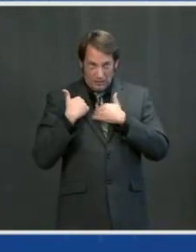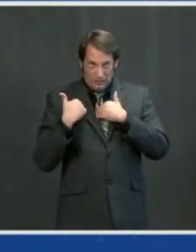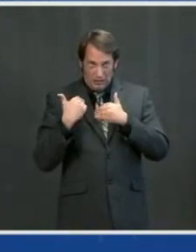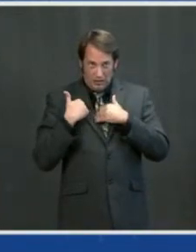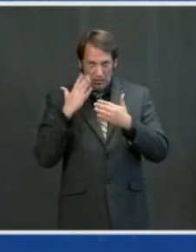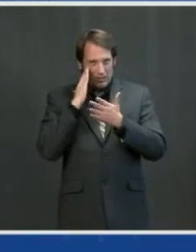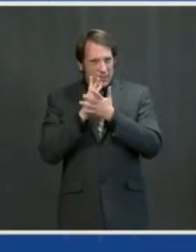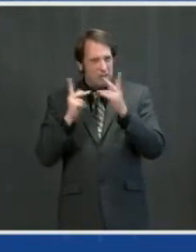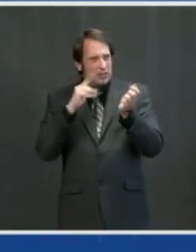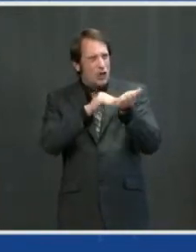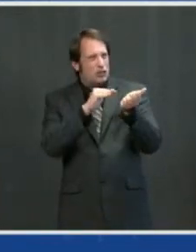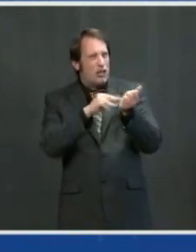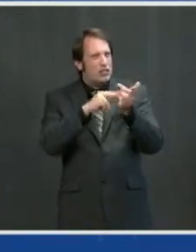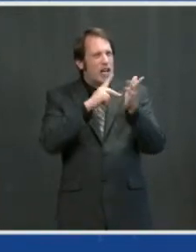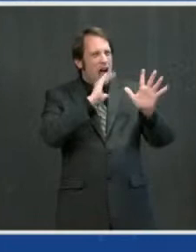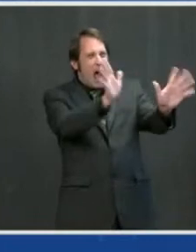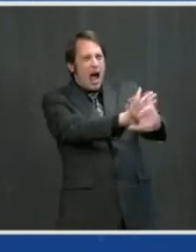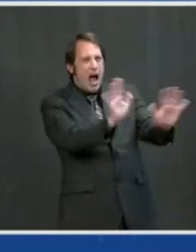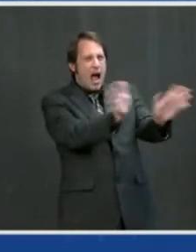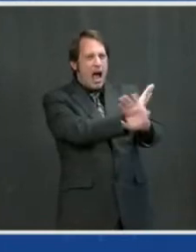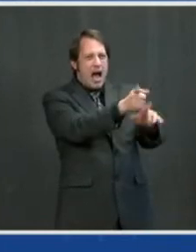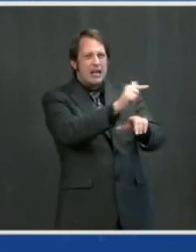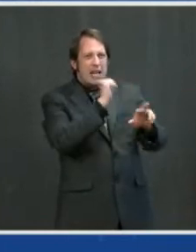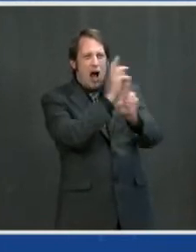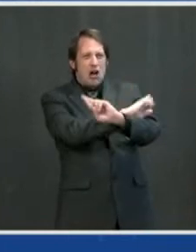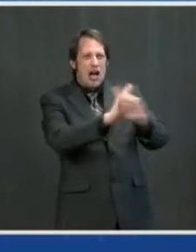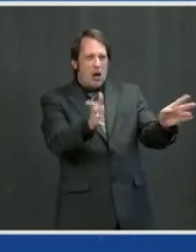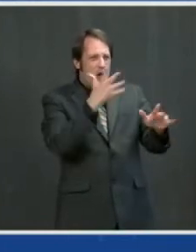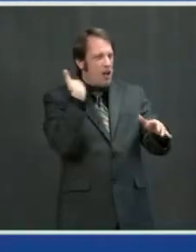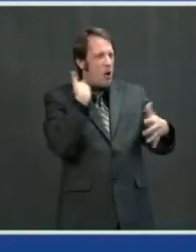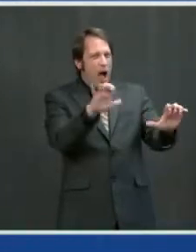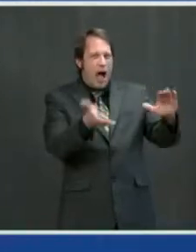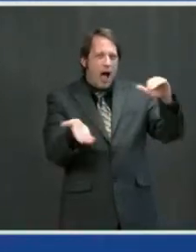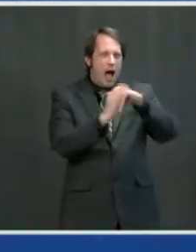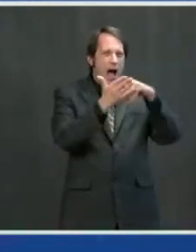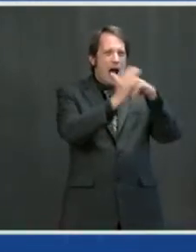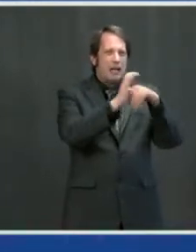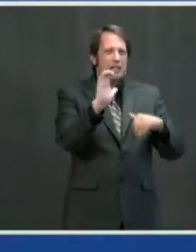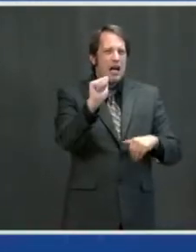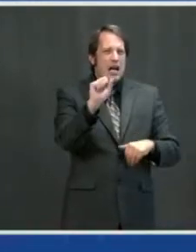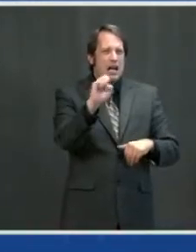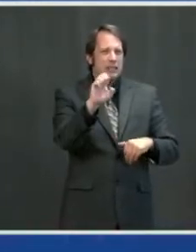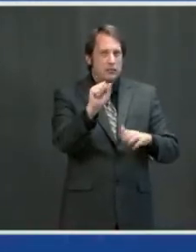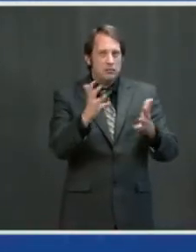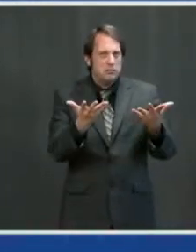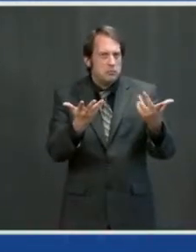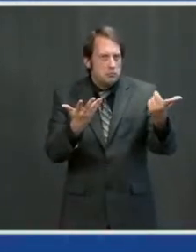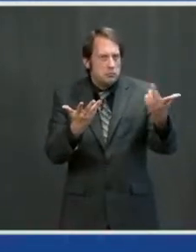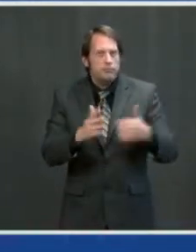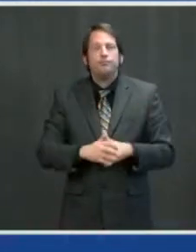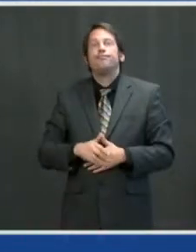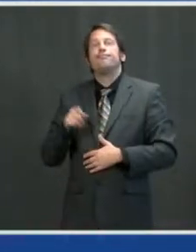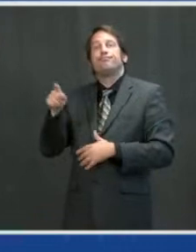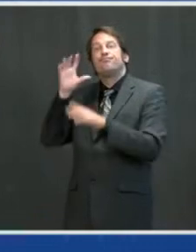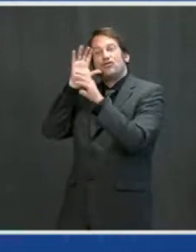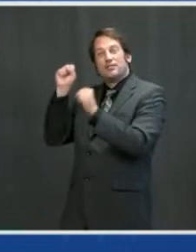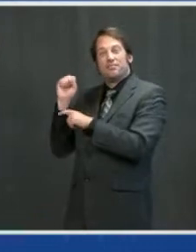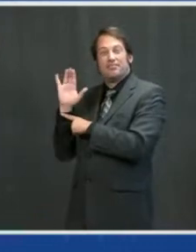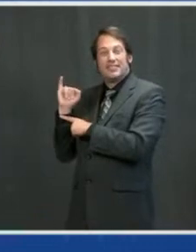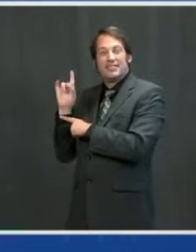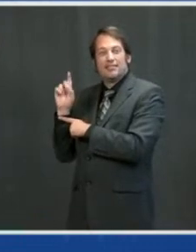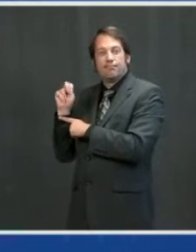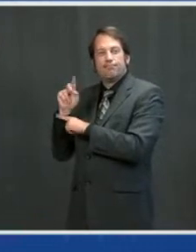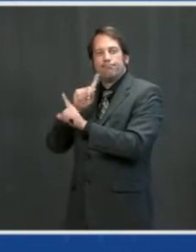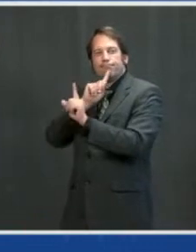you. Let me respond to the Iran question. We do not support and do not think it's at all helpful that